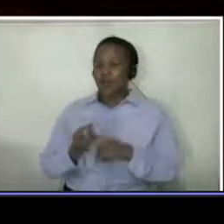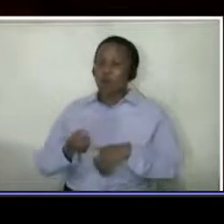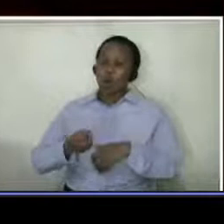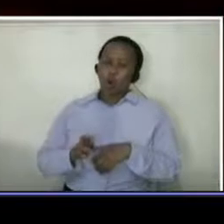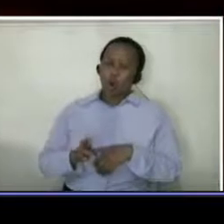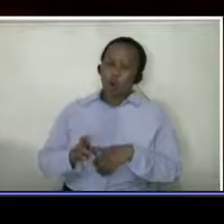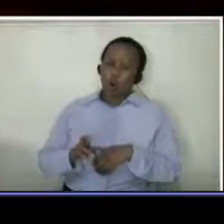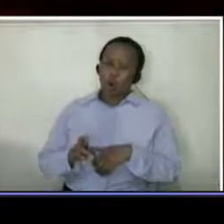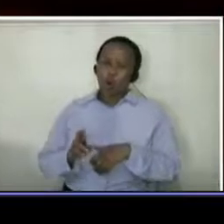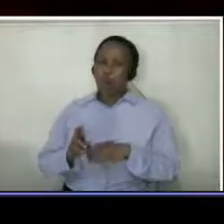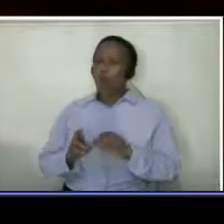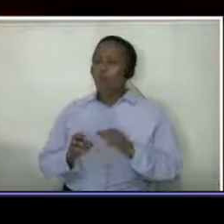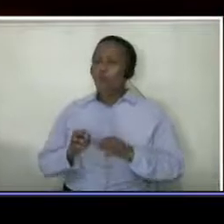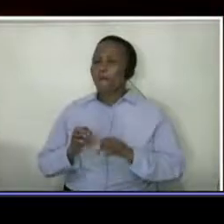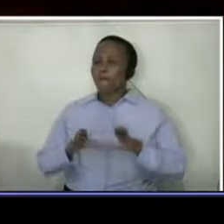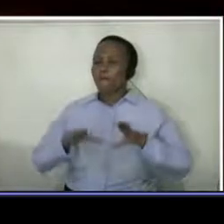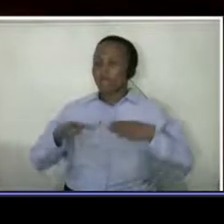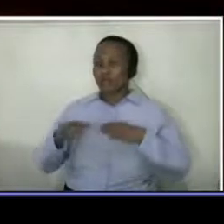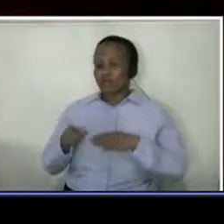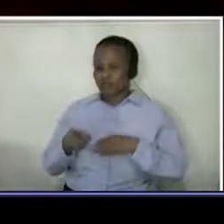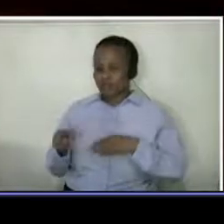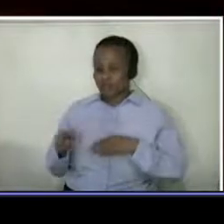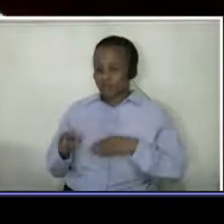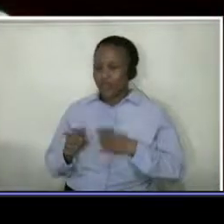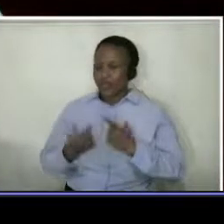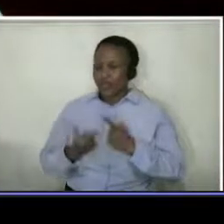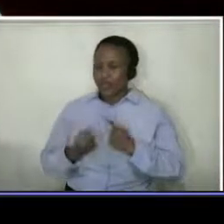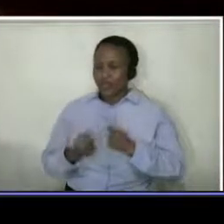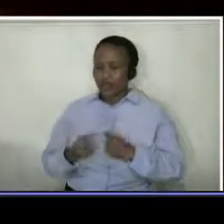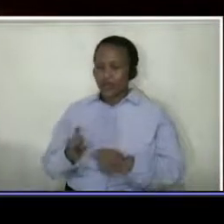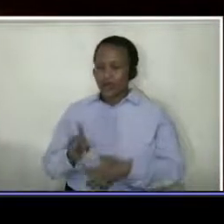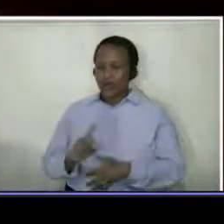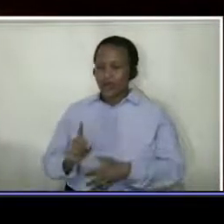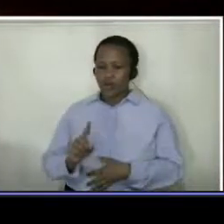are not animated primarily by their